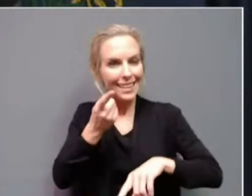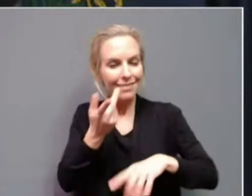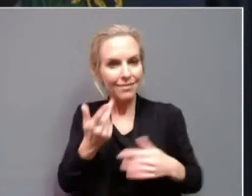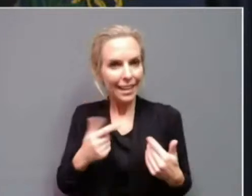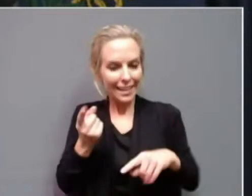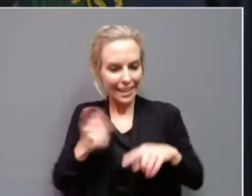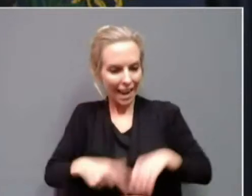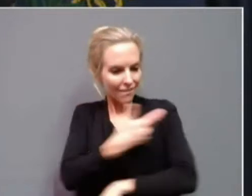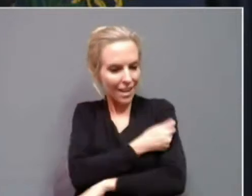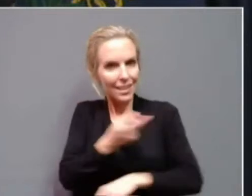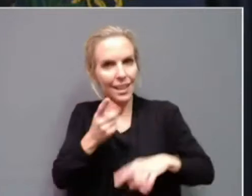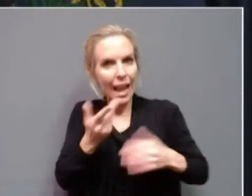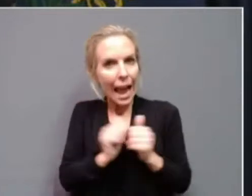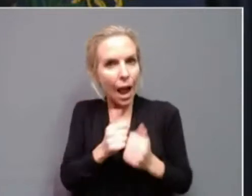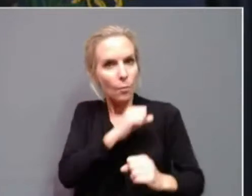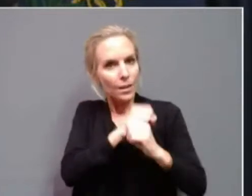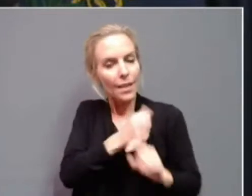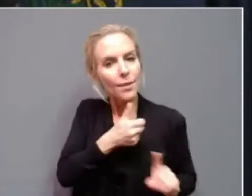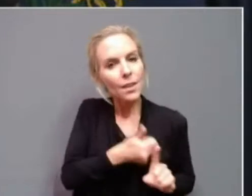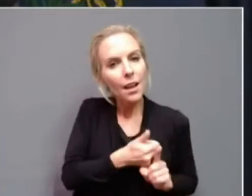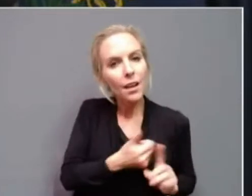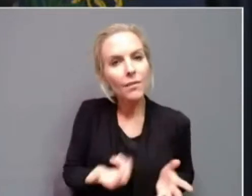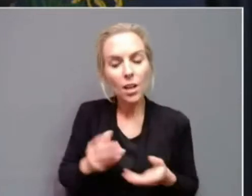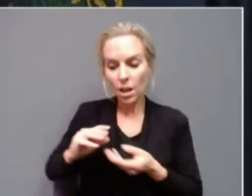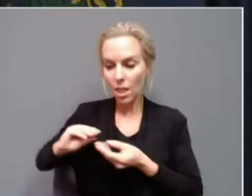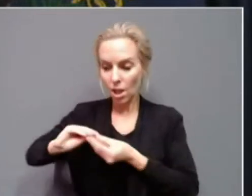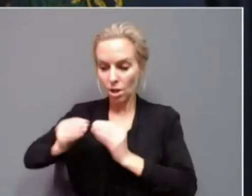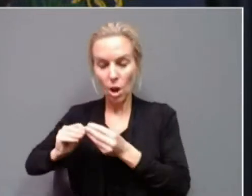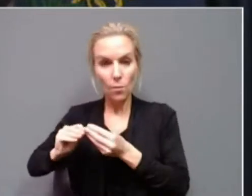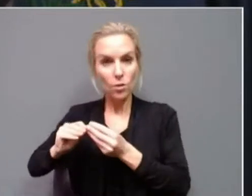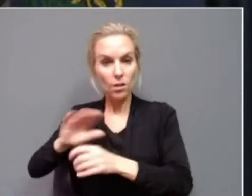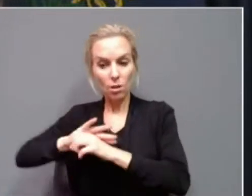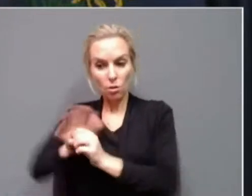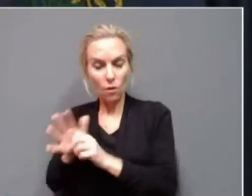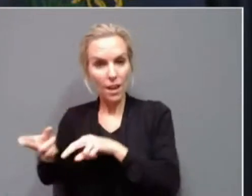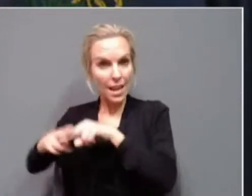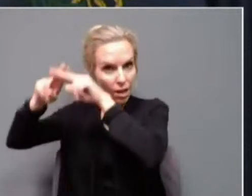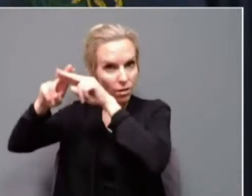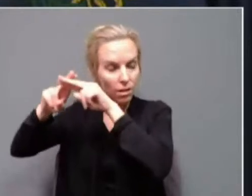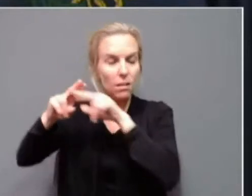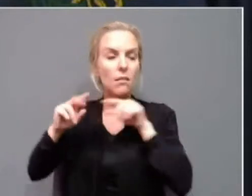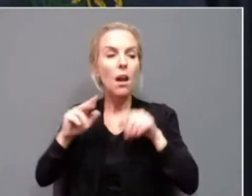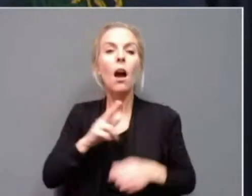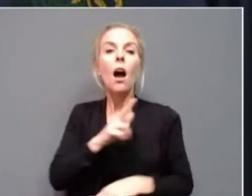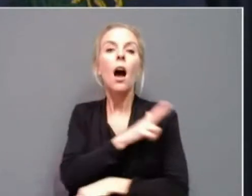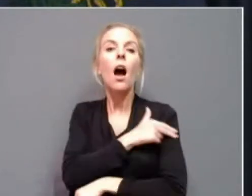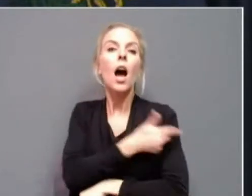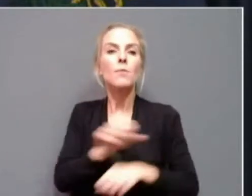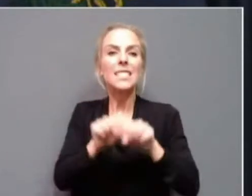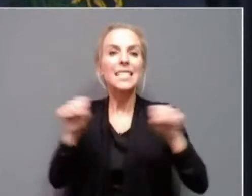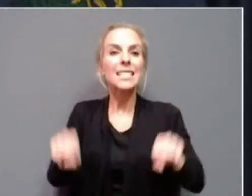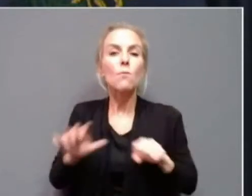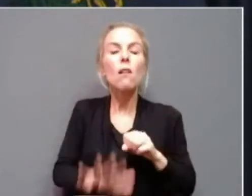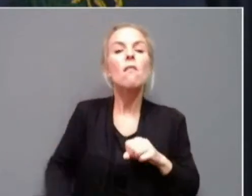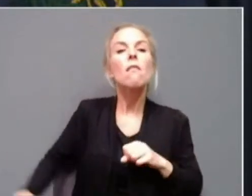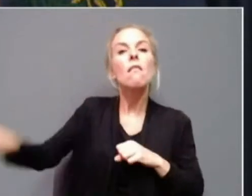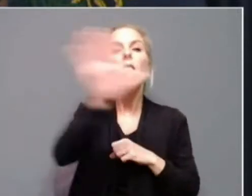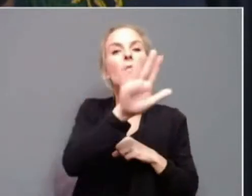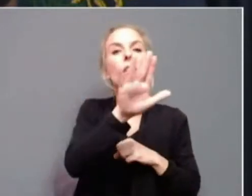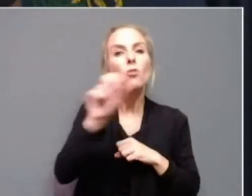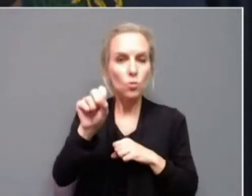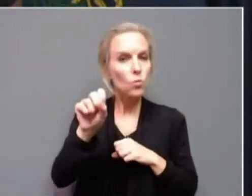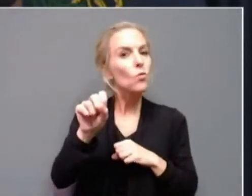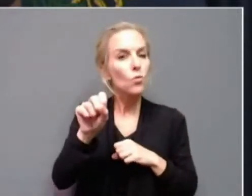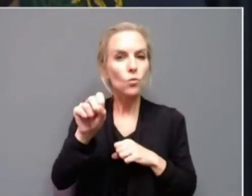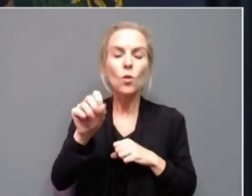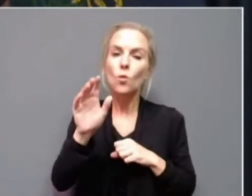As the number of COVID patients increase, our hospital systems across the country could be overwhelmed,